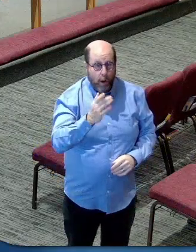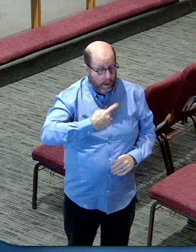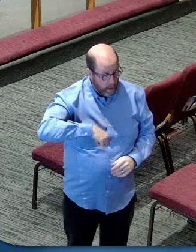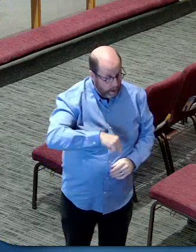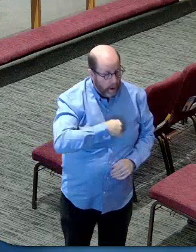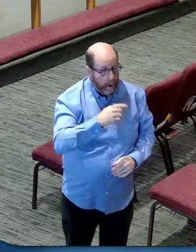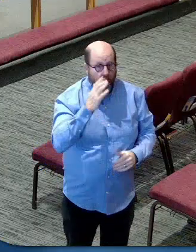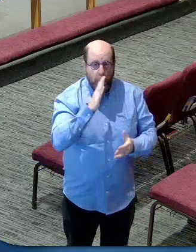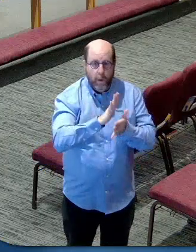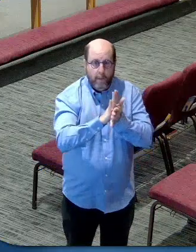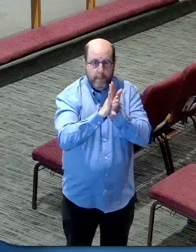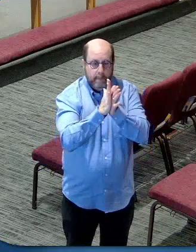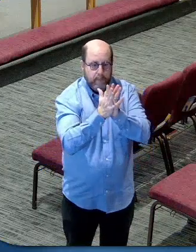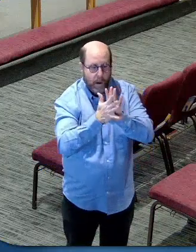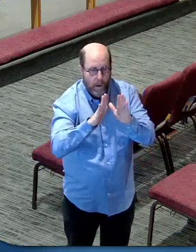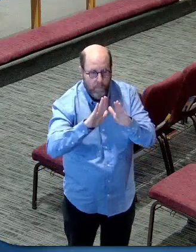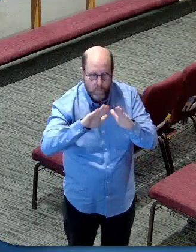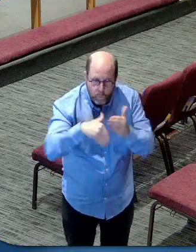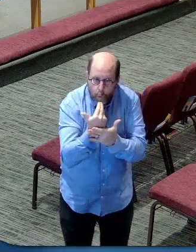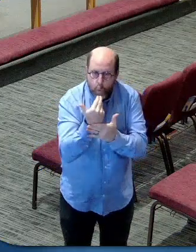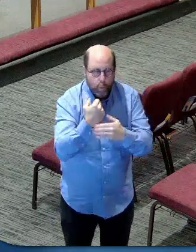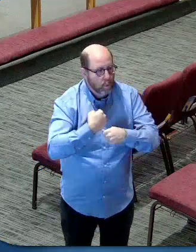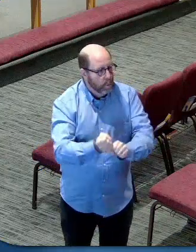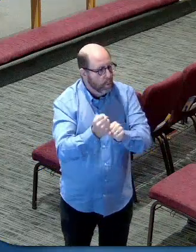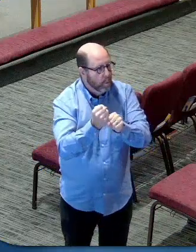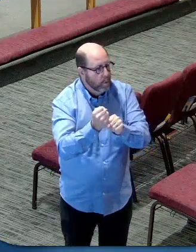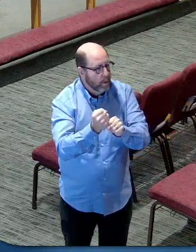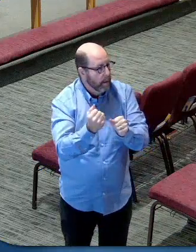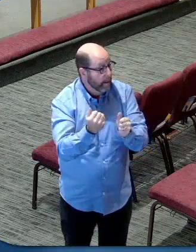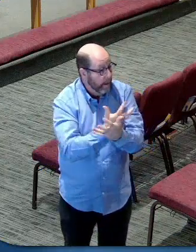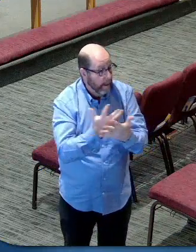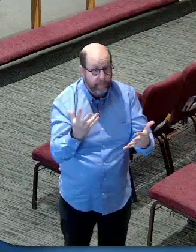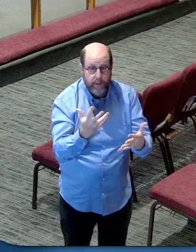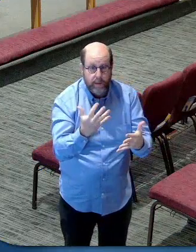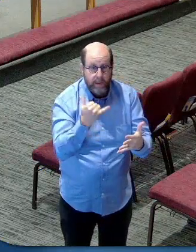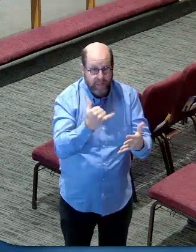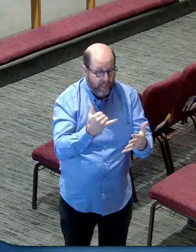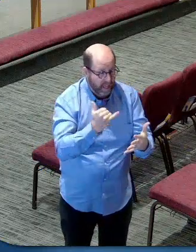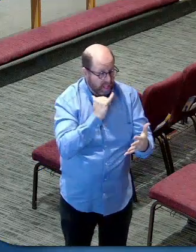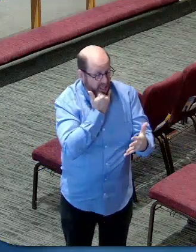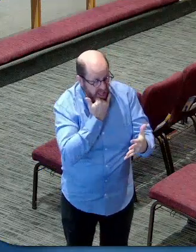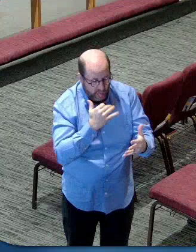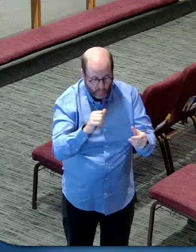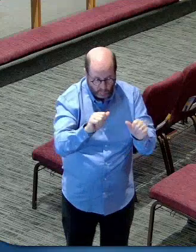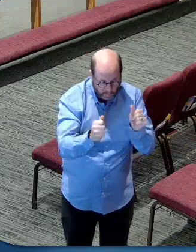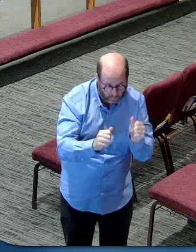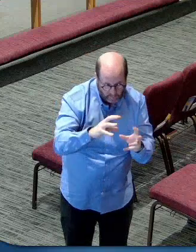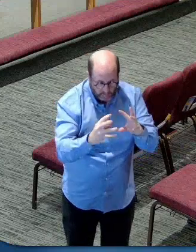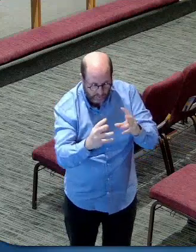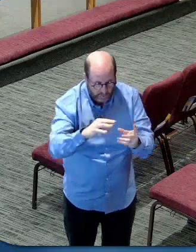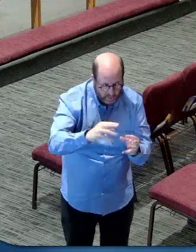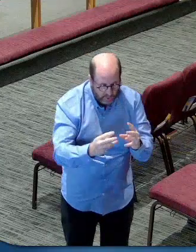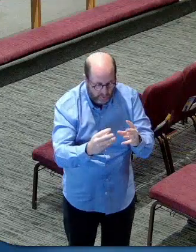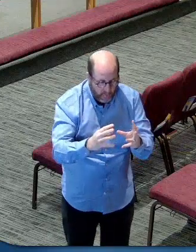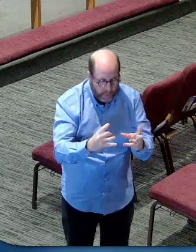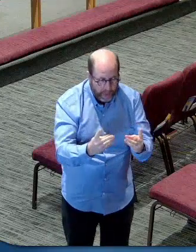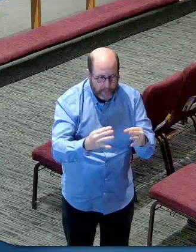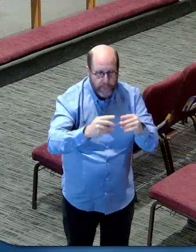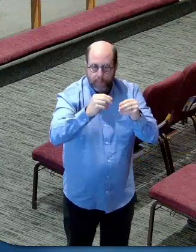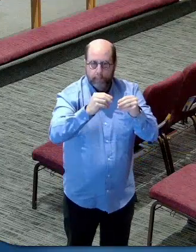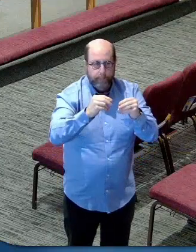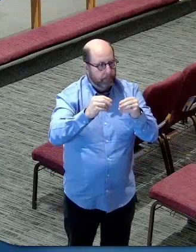be recreated, and all that is misshapen or broken will be